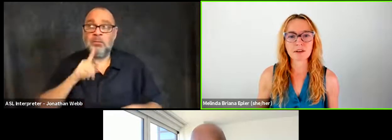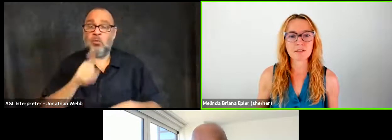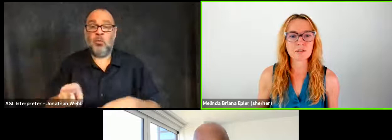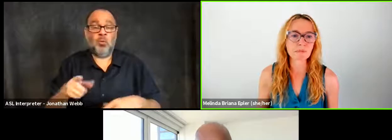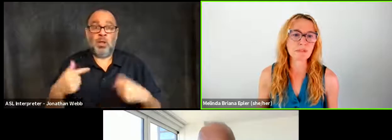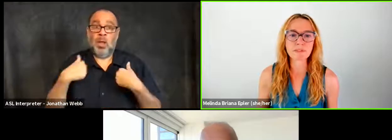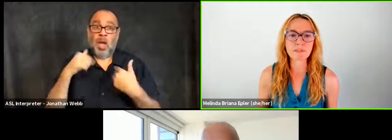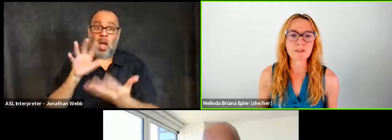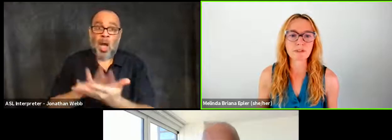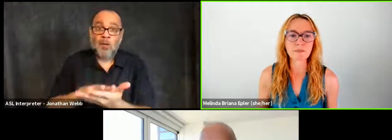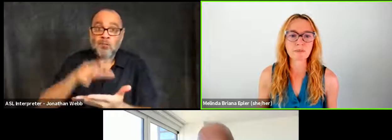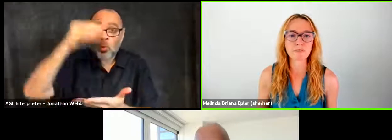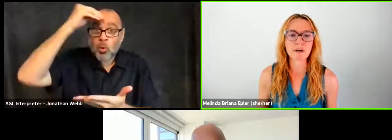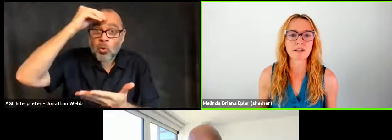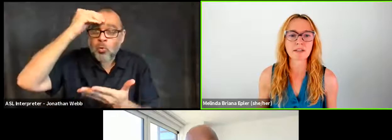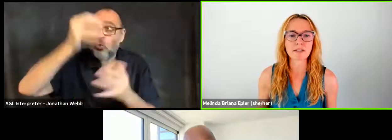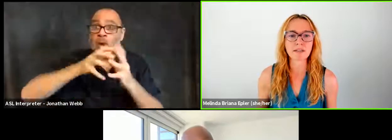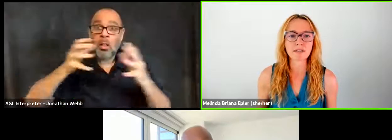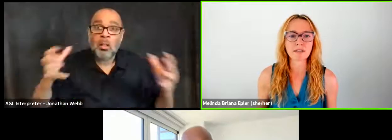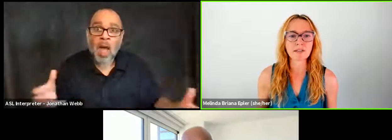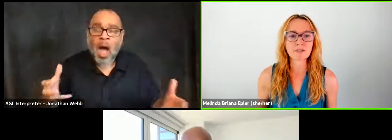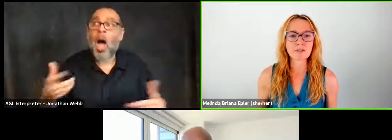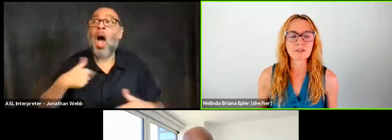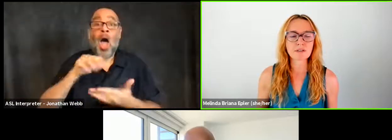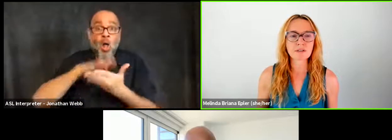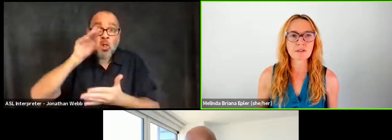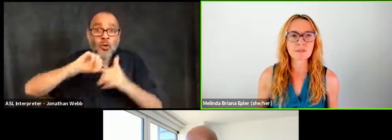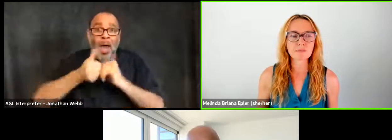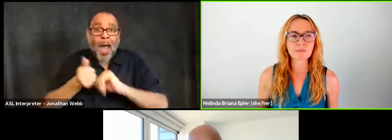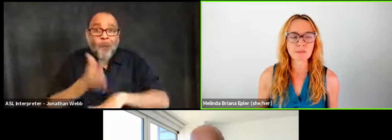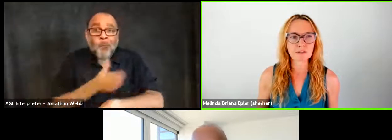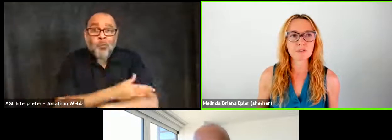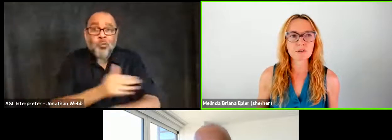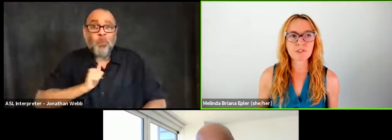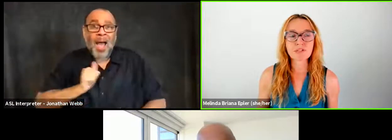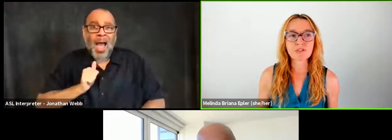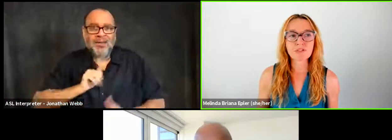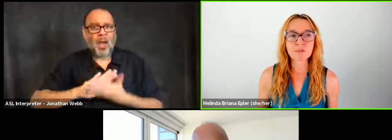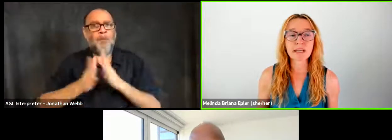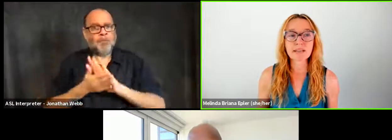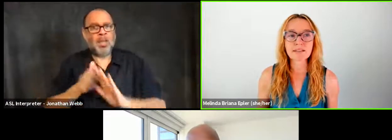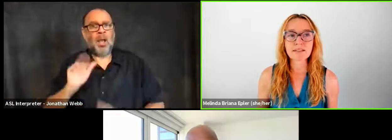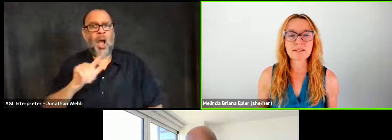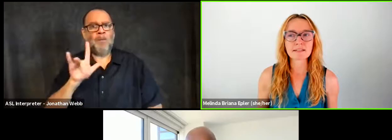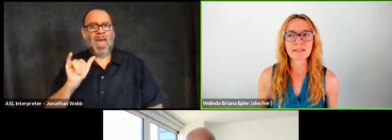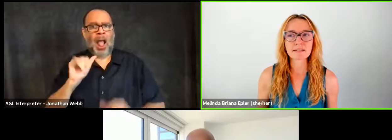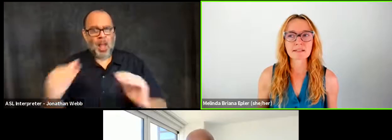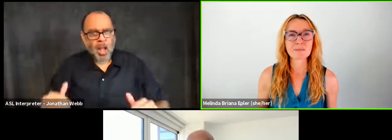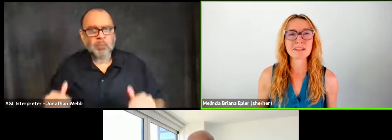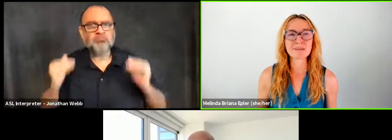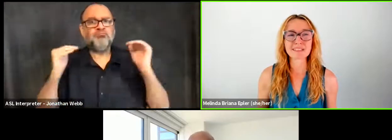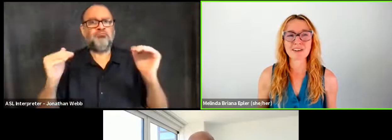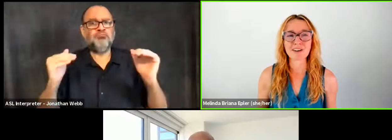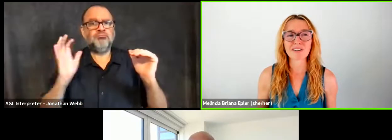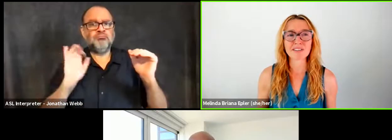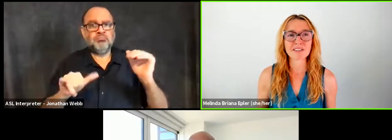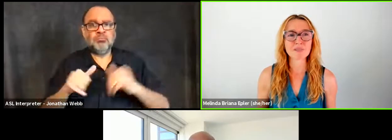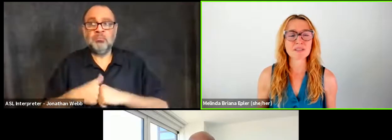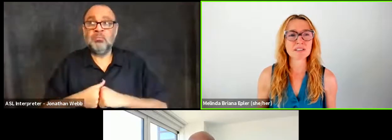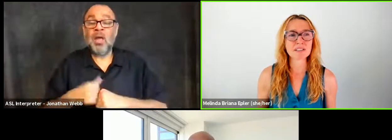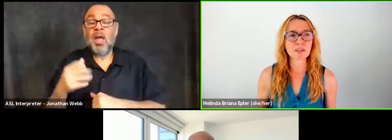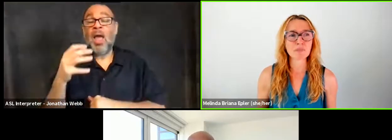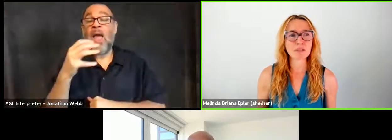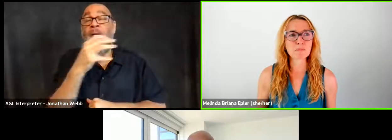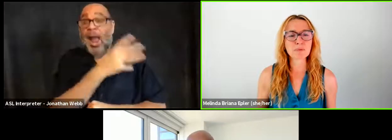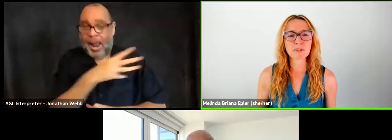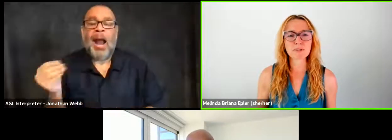speaking of allyship, I've definitely learned how to be a better ally because of our relationship. And it can be really hard. I